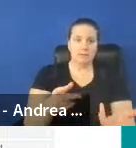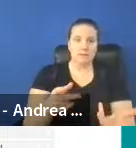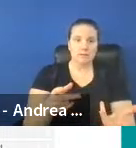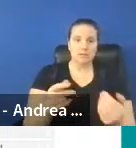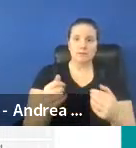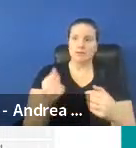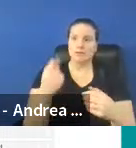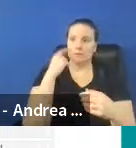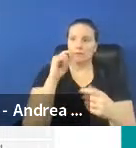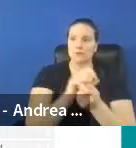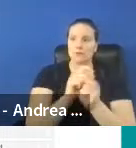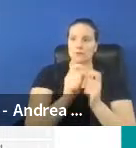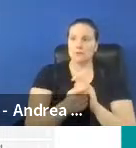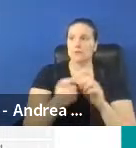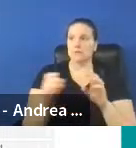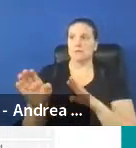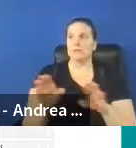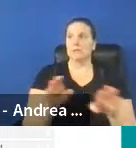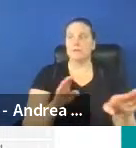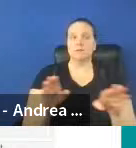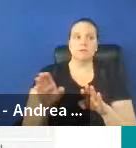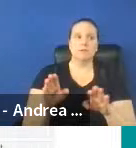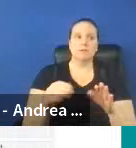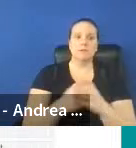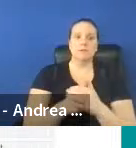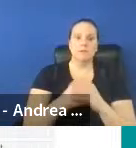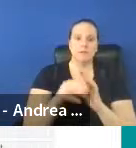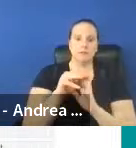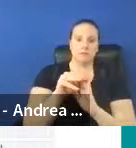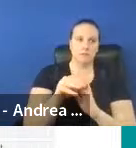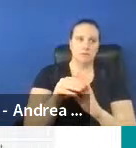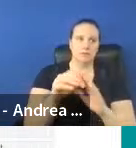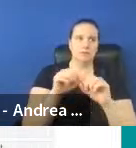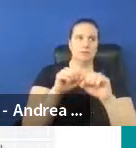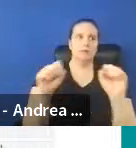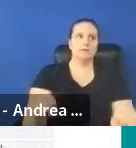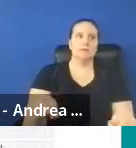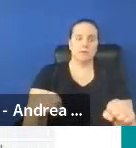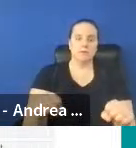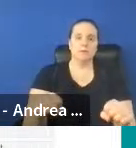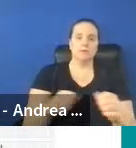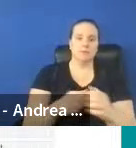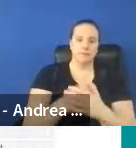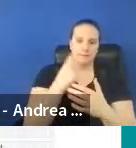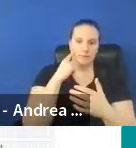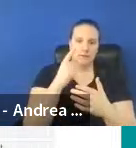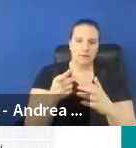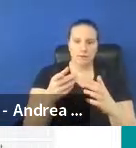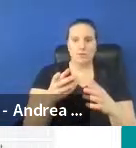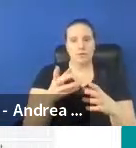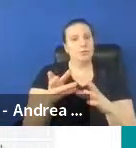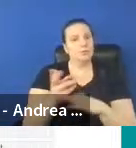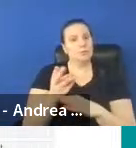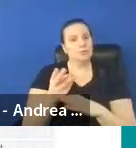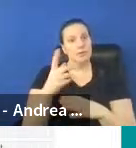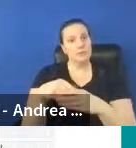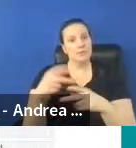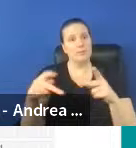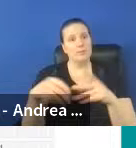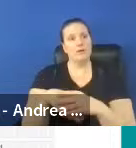change the modes and the systems in which people use or utilize? So, I mean, are you trying to get people out of cars? Because if that's the